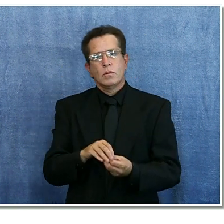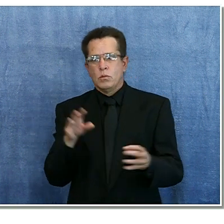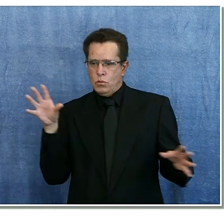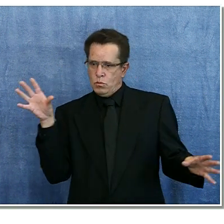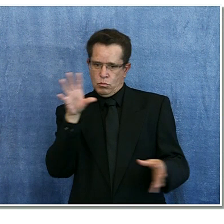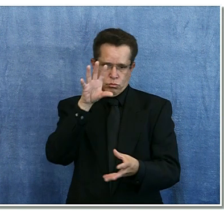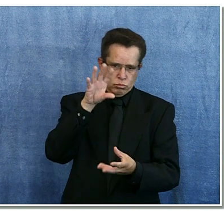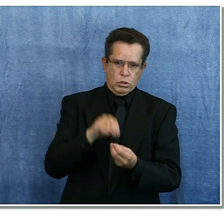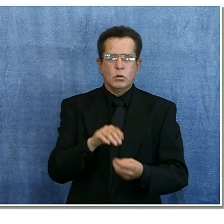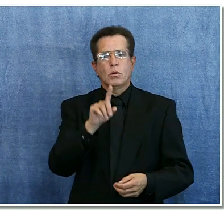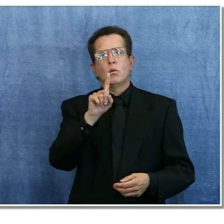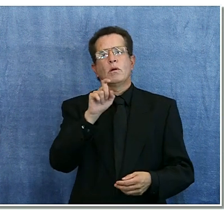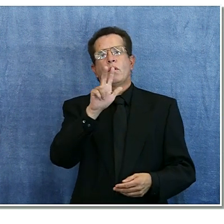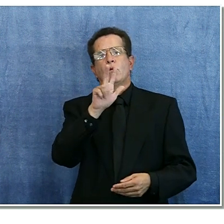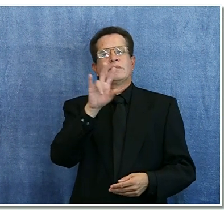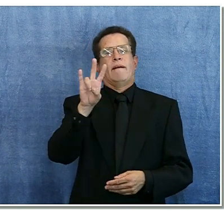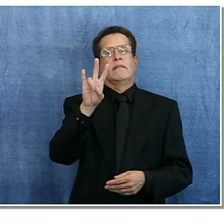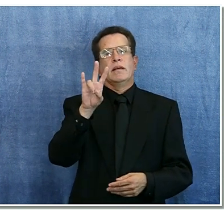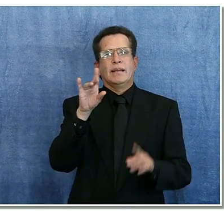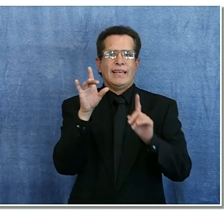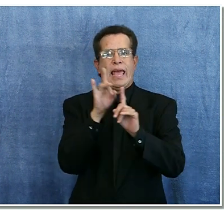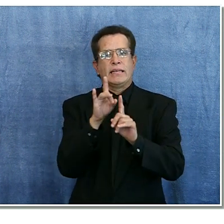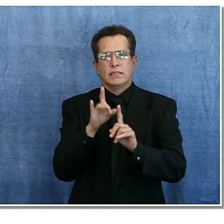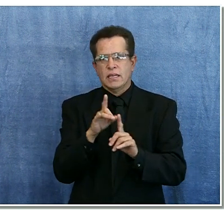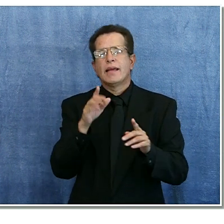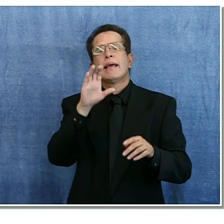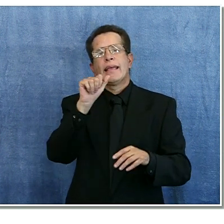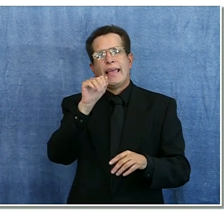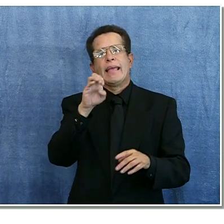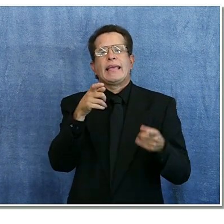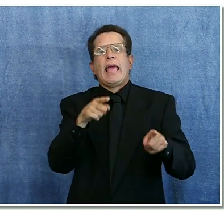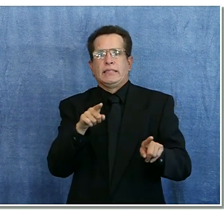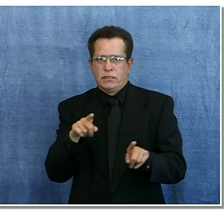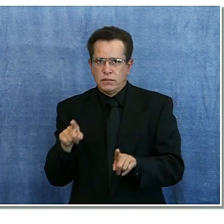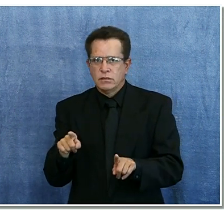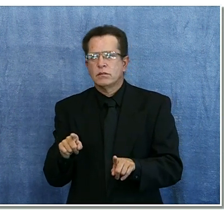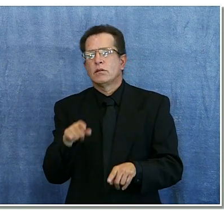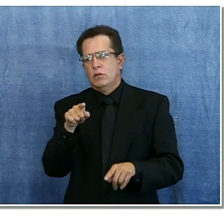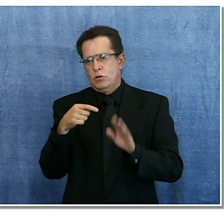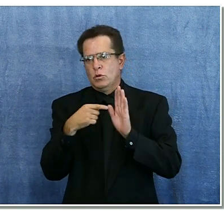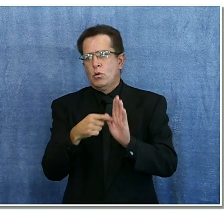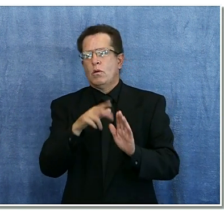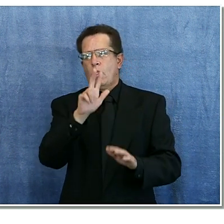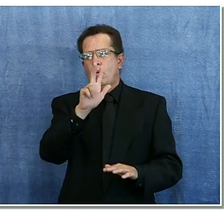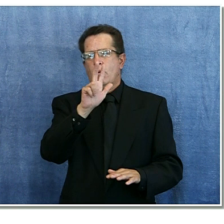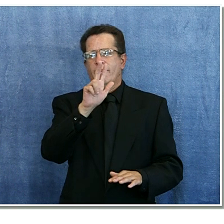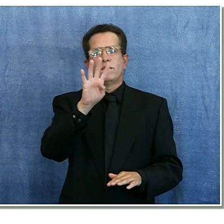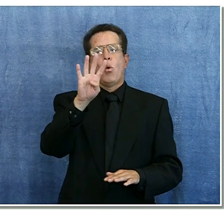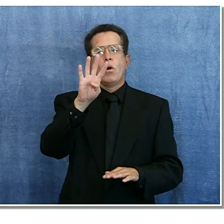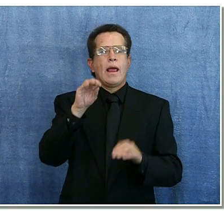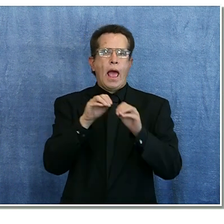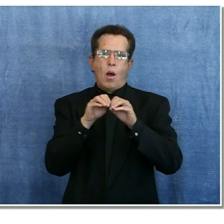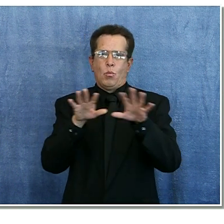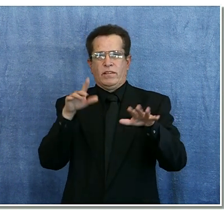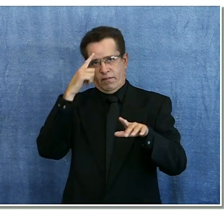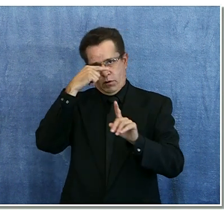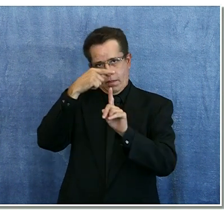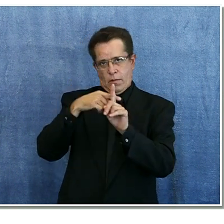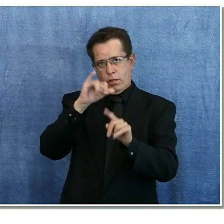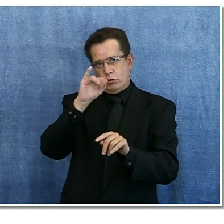137 cases, and the total at the bottom shows 34 outbreaks for the month of June